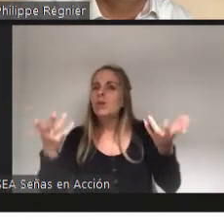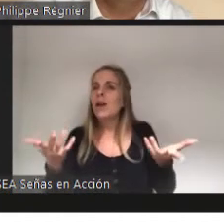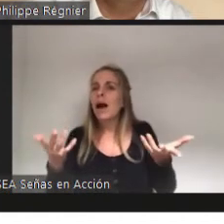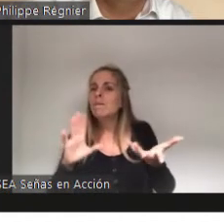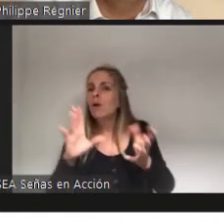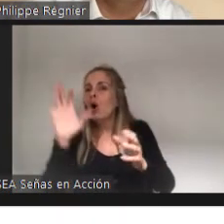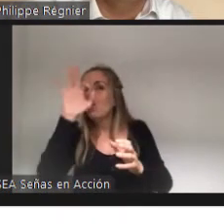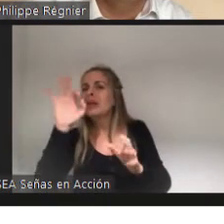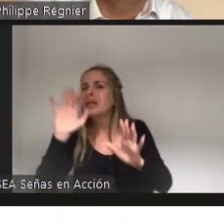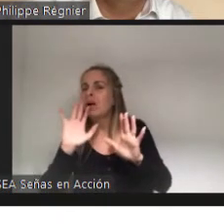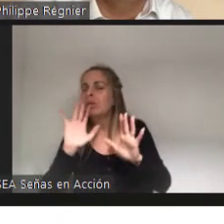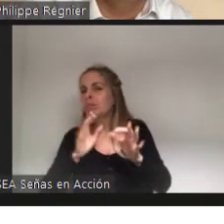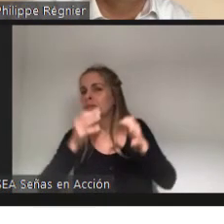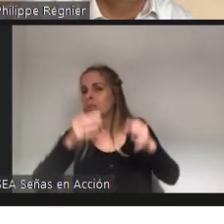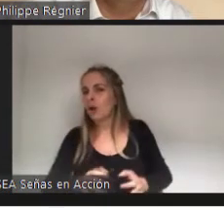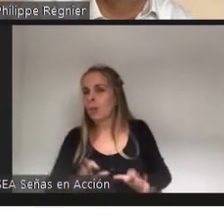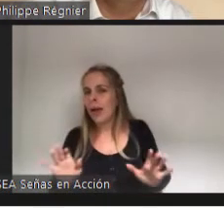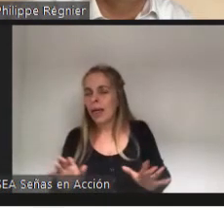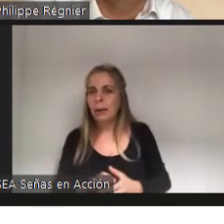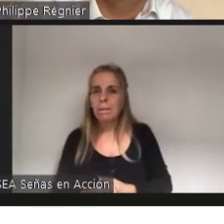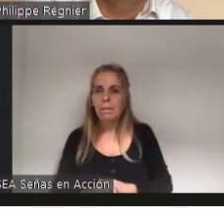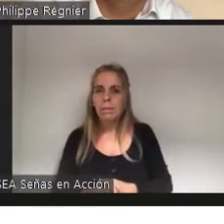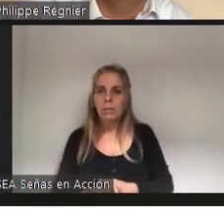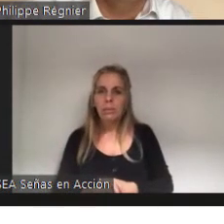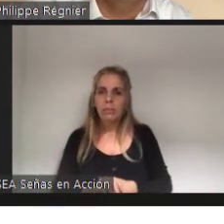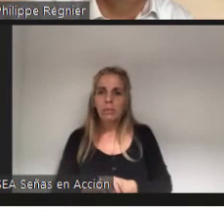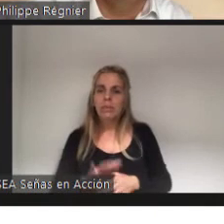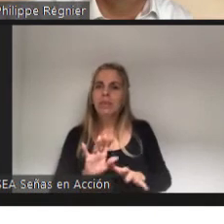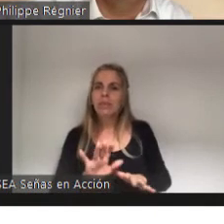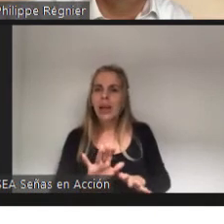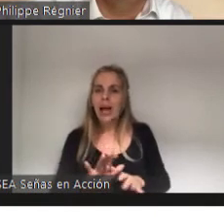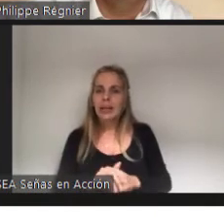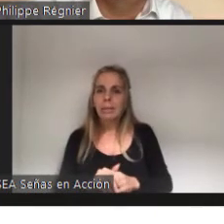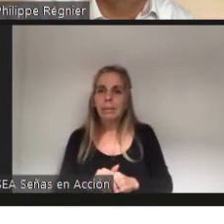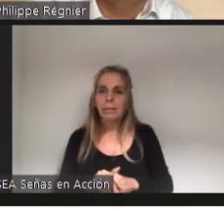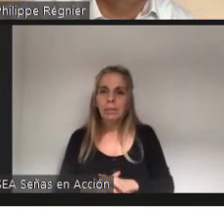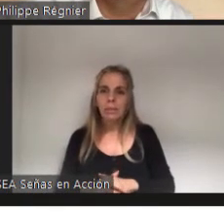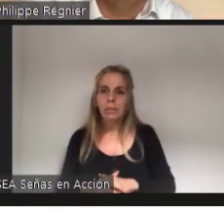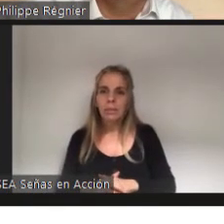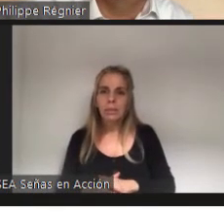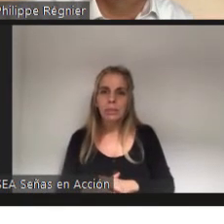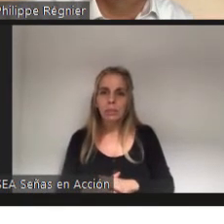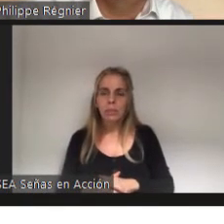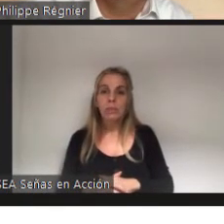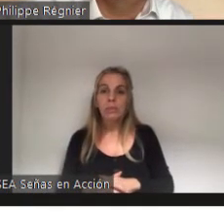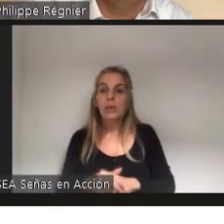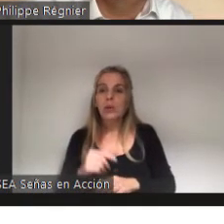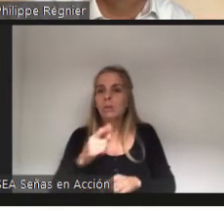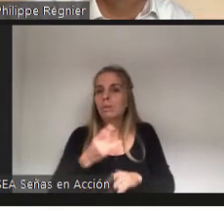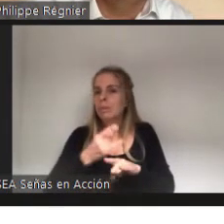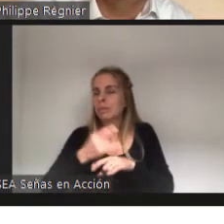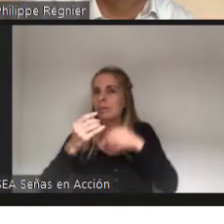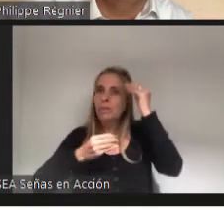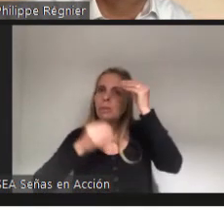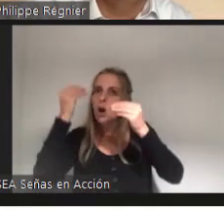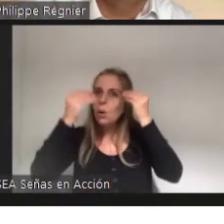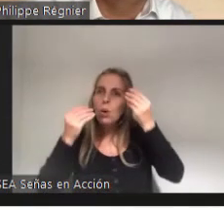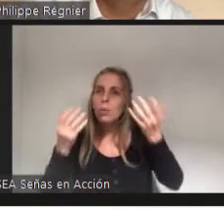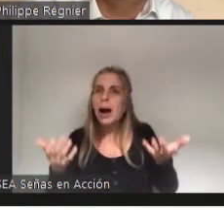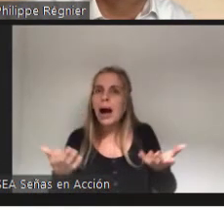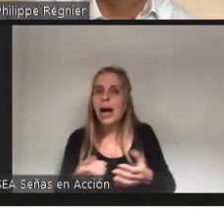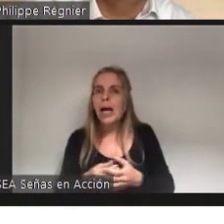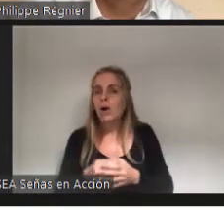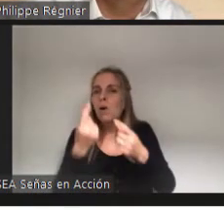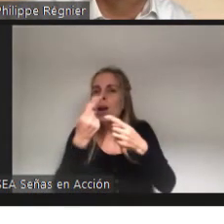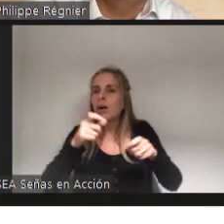that mine is a radical position in that direction. I'm always concerned